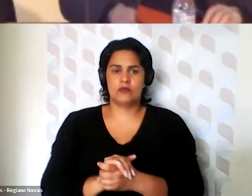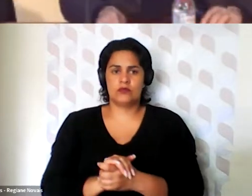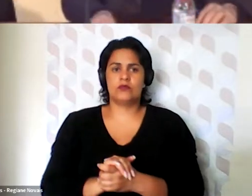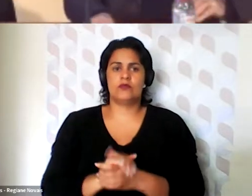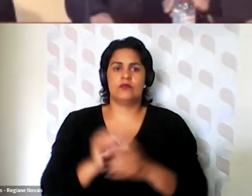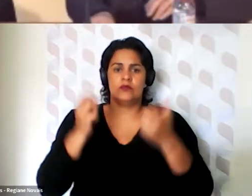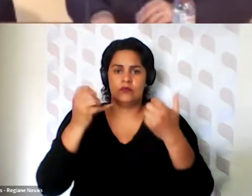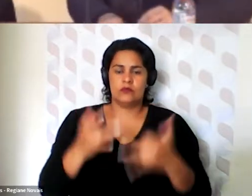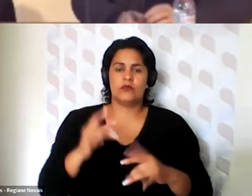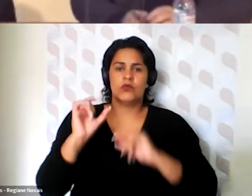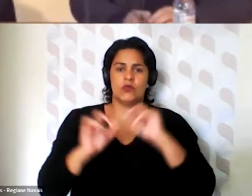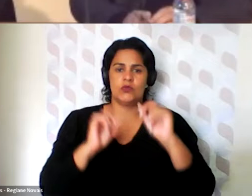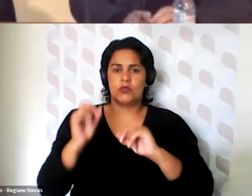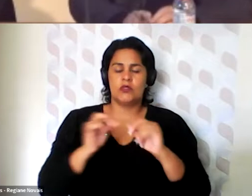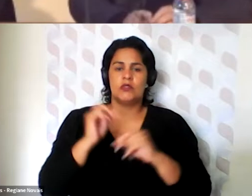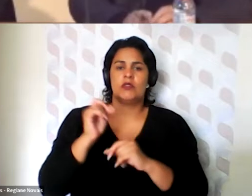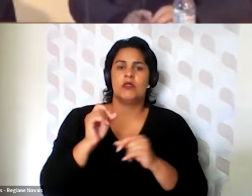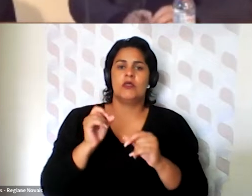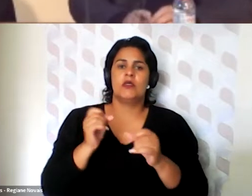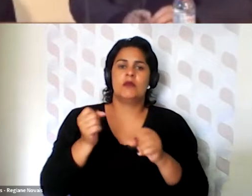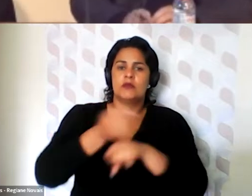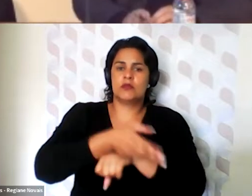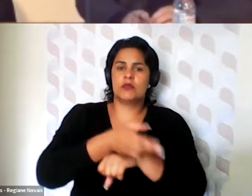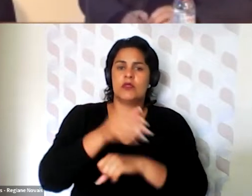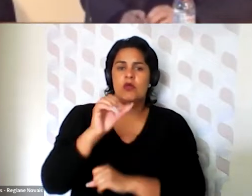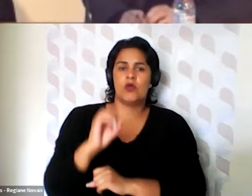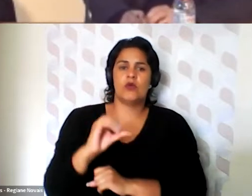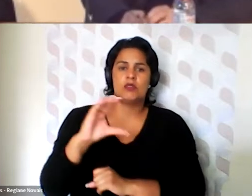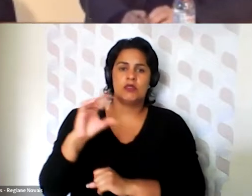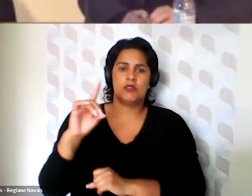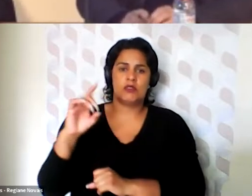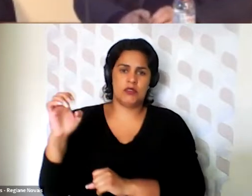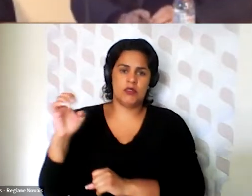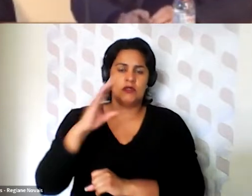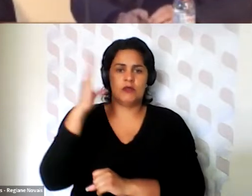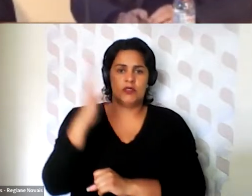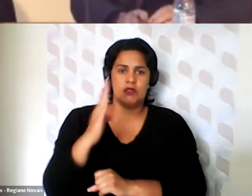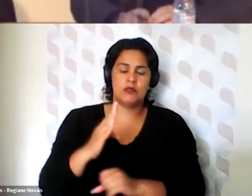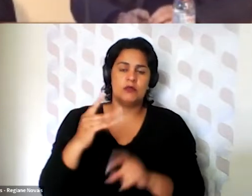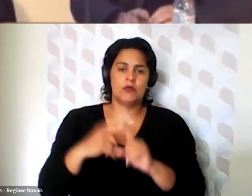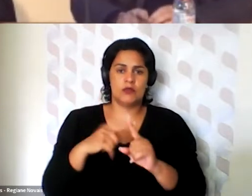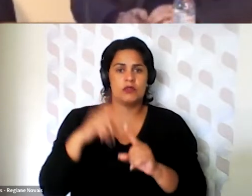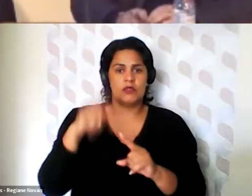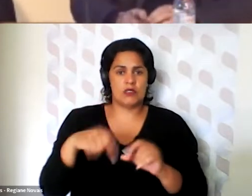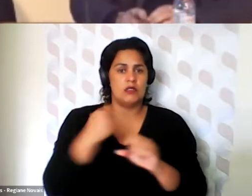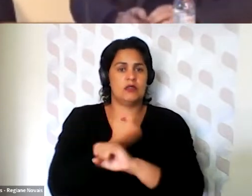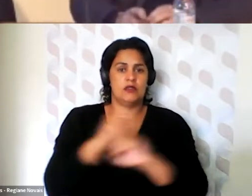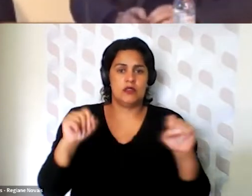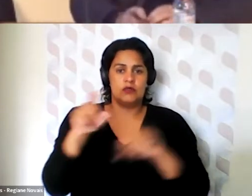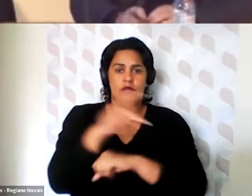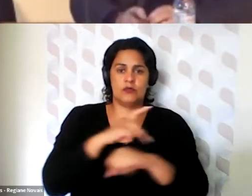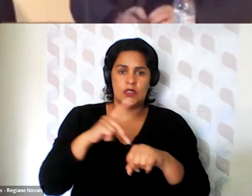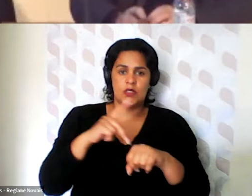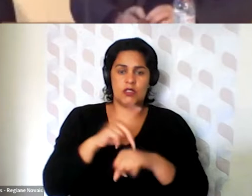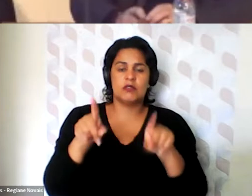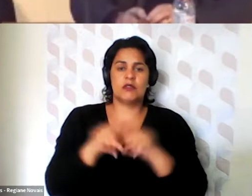Obrigado. Um grande prazer estar aqui com vocês hoje. Eu achei que poderia ser interessante pegar